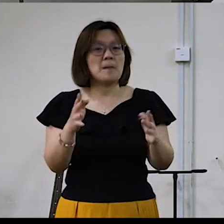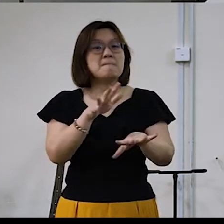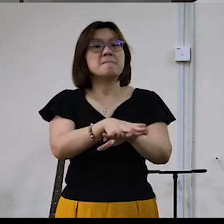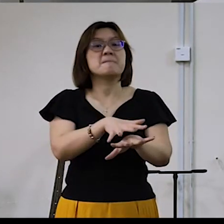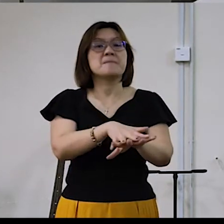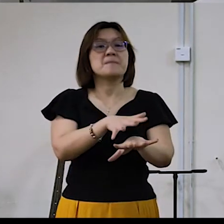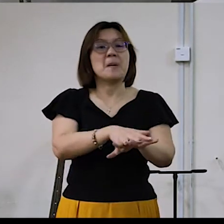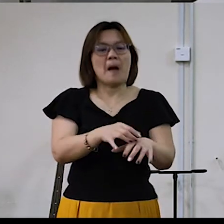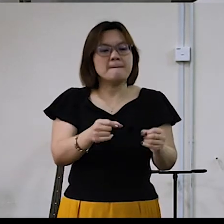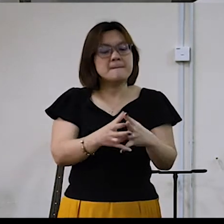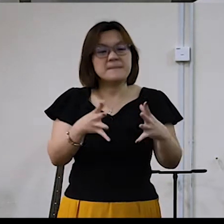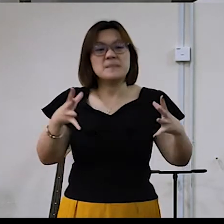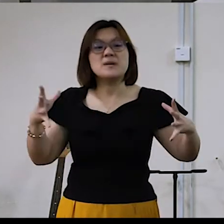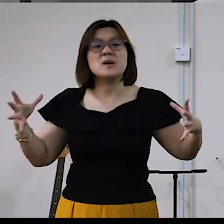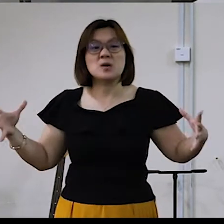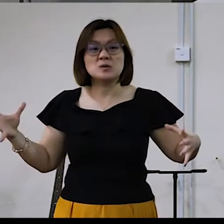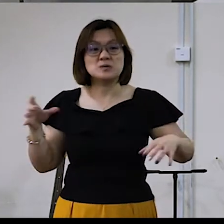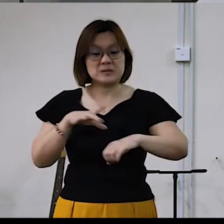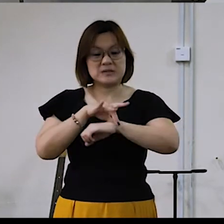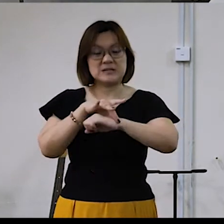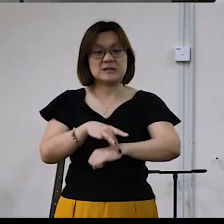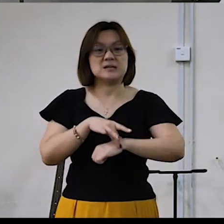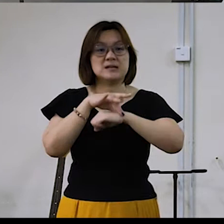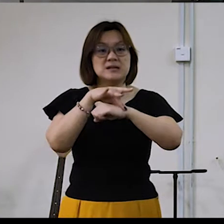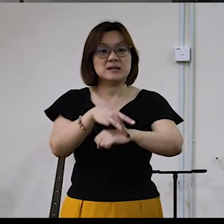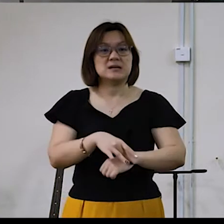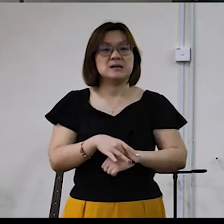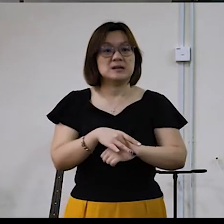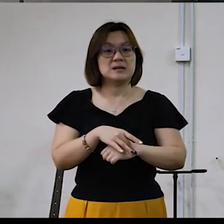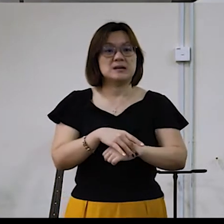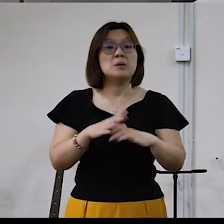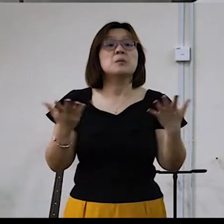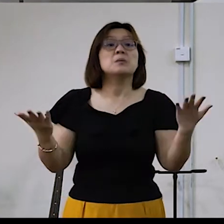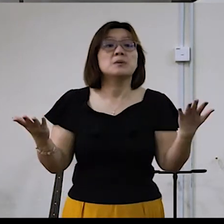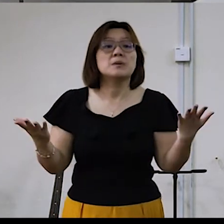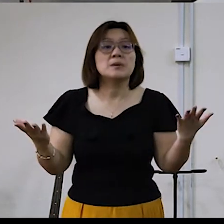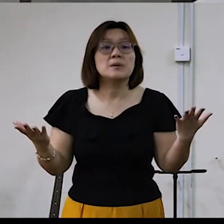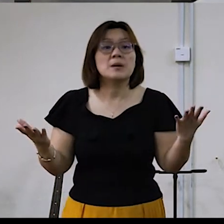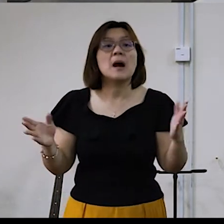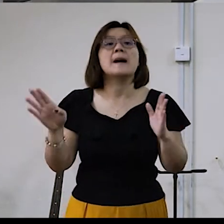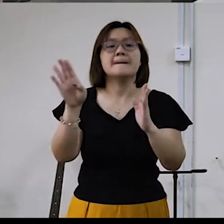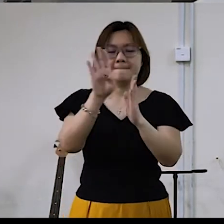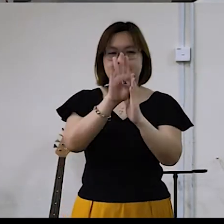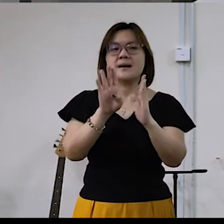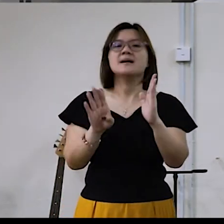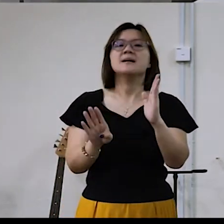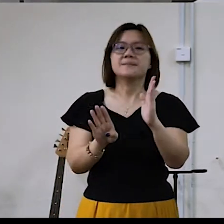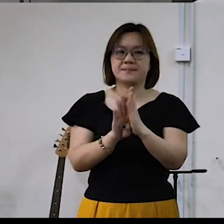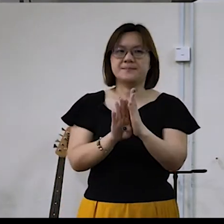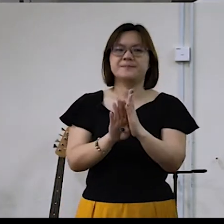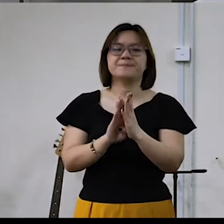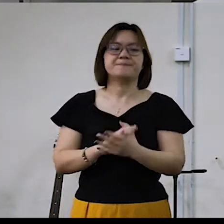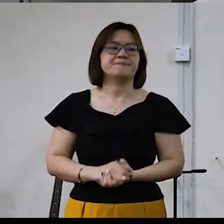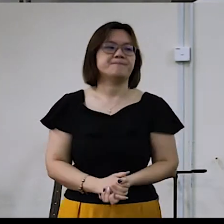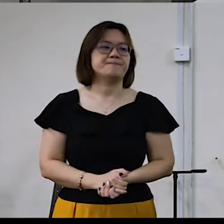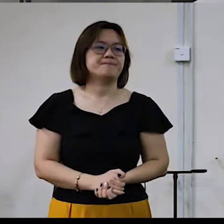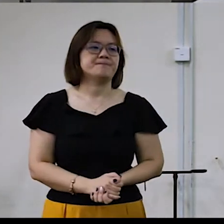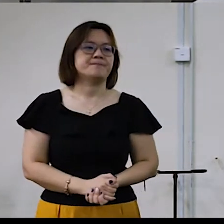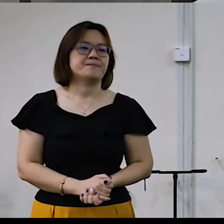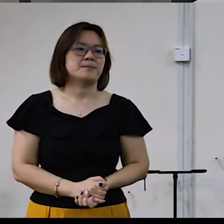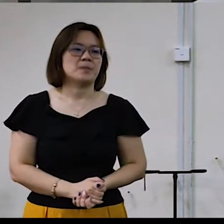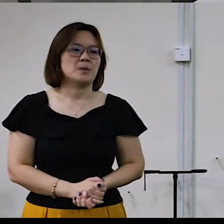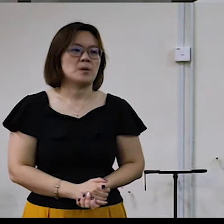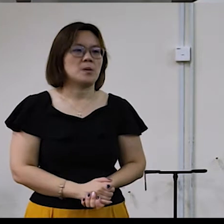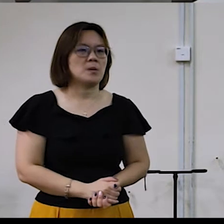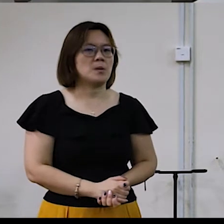are receiving the word. So don't get left out. Don't get left out. If people are enjoying the word of God, people